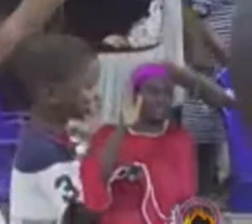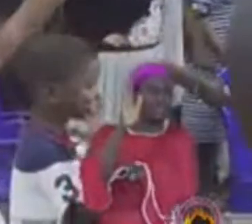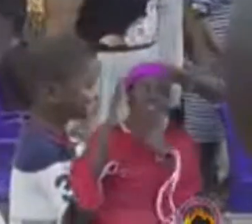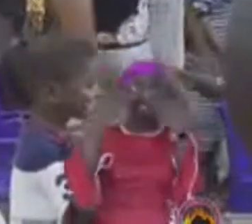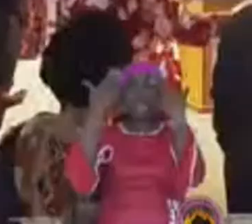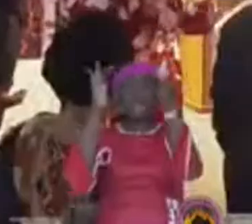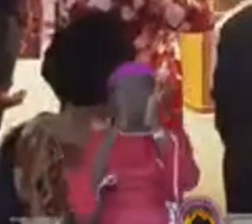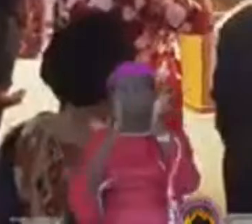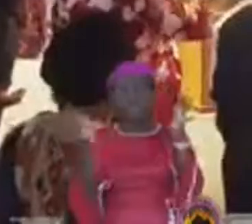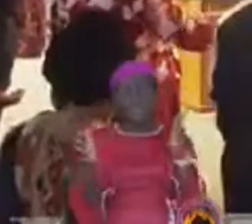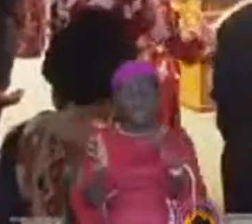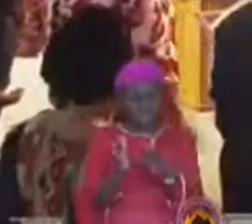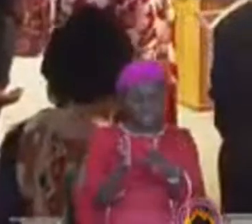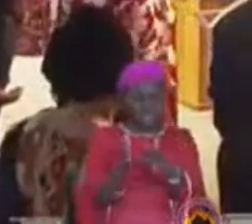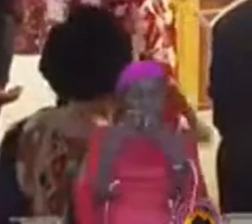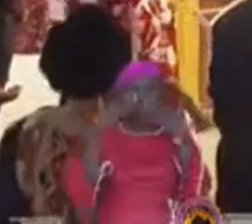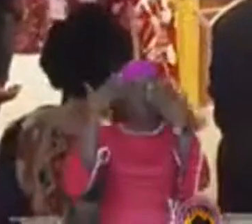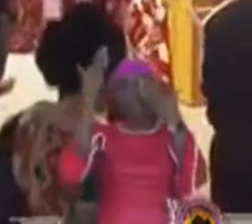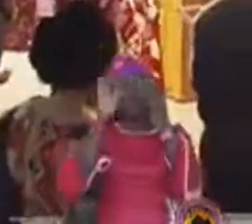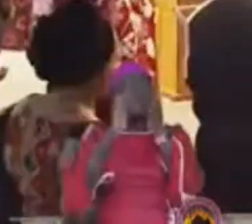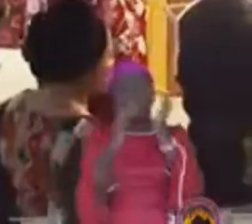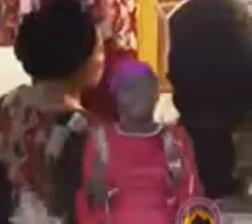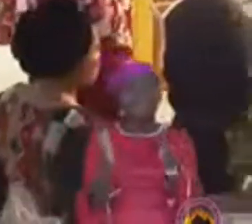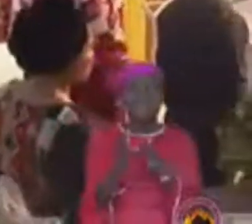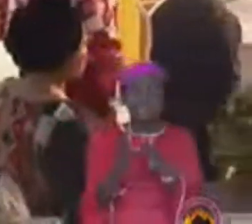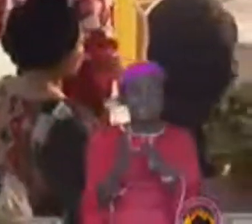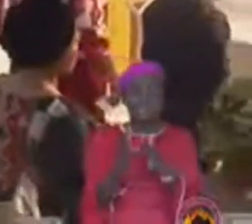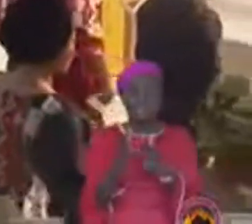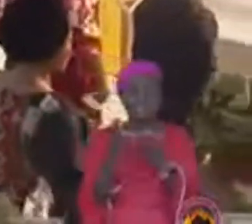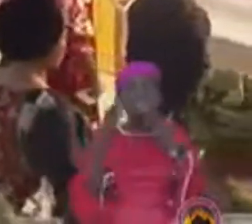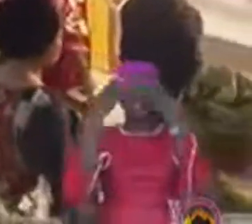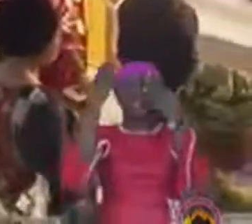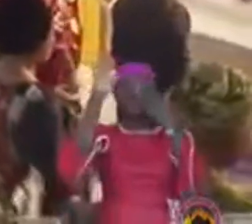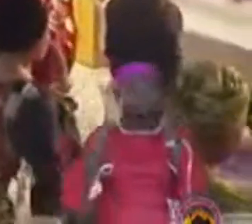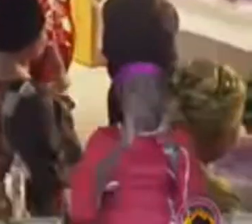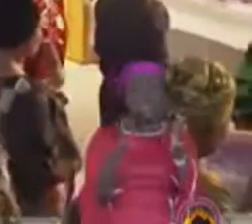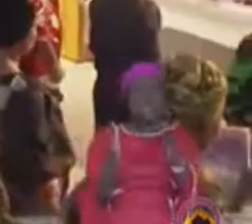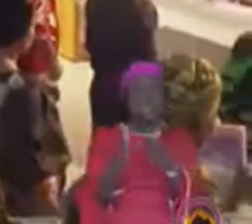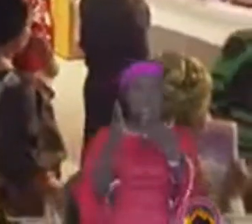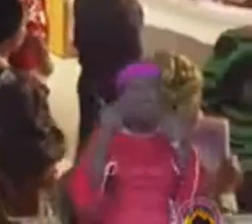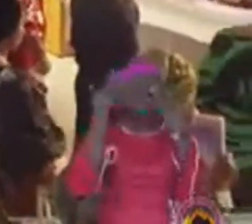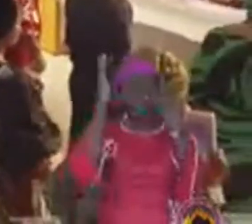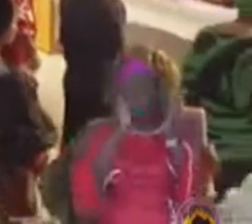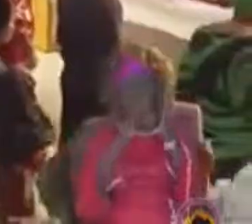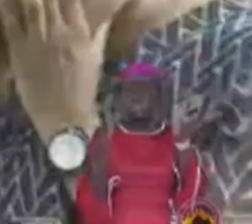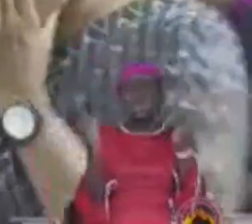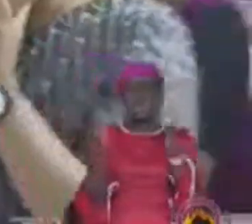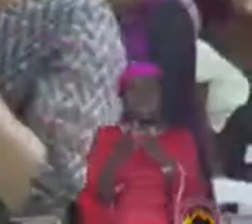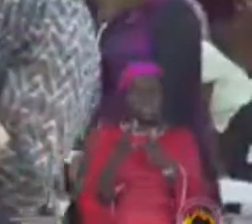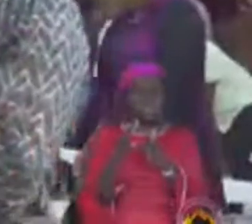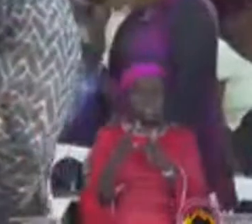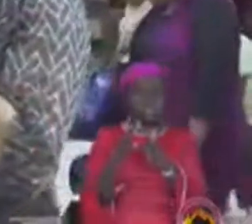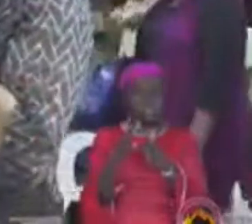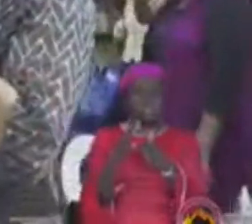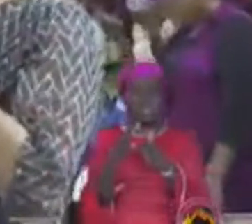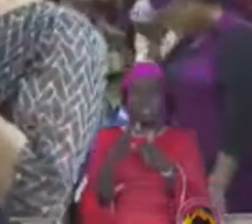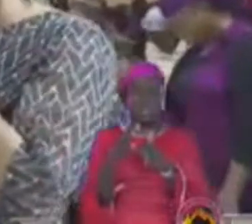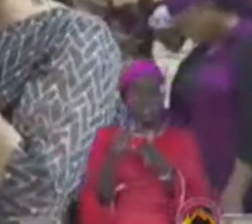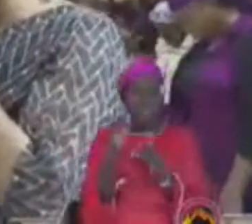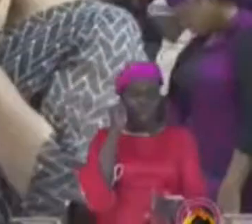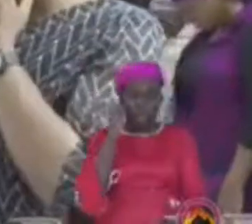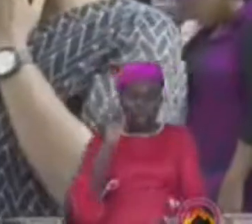Thank you, Jesus. Thank you, Jesus. Thank you, Jesus. Thank you, Jesus. Woman.